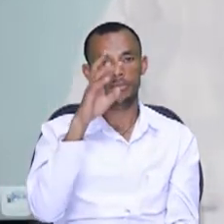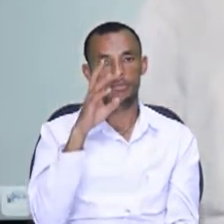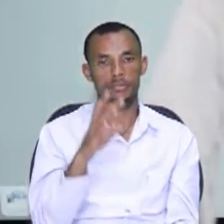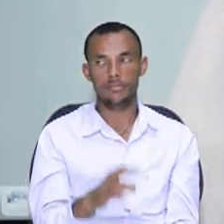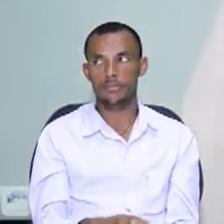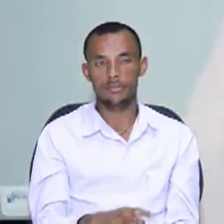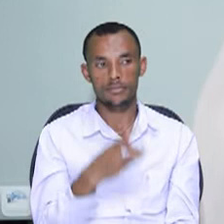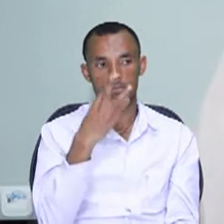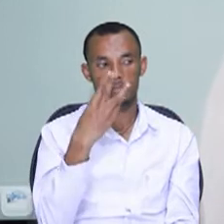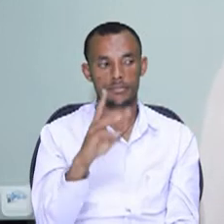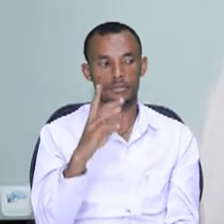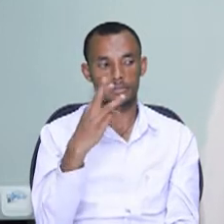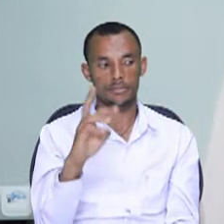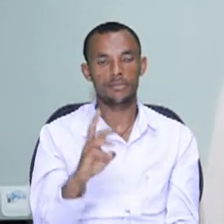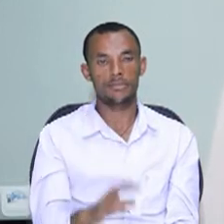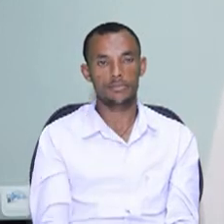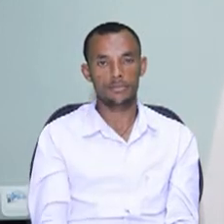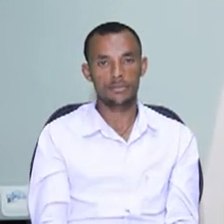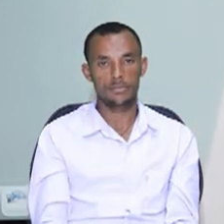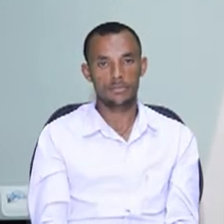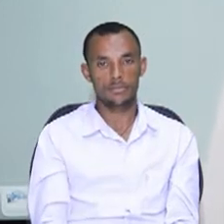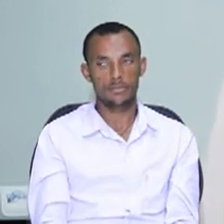16 belongs?